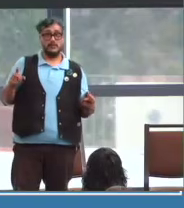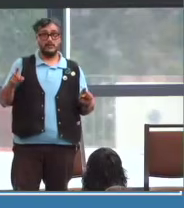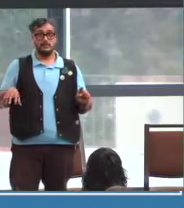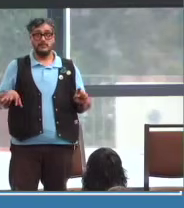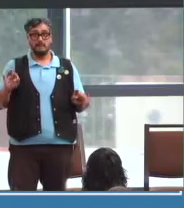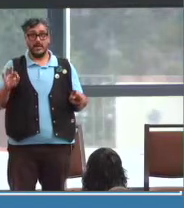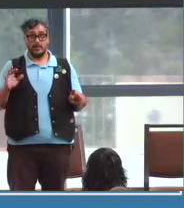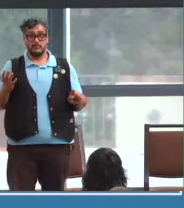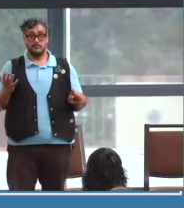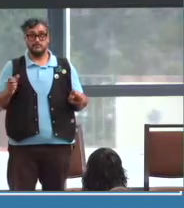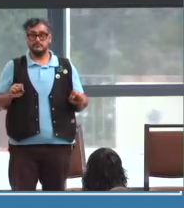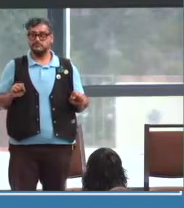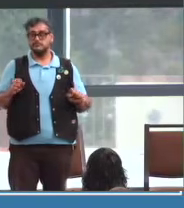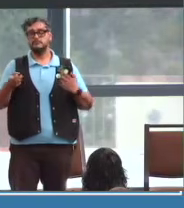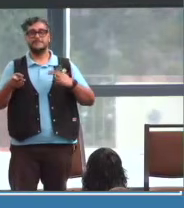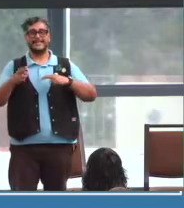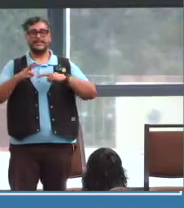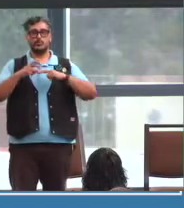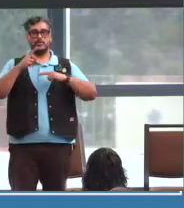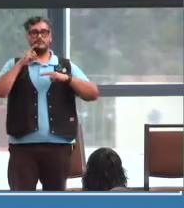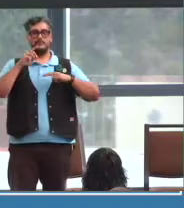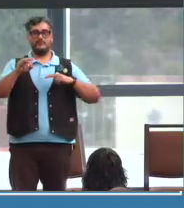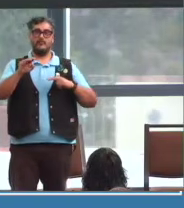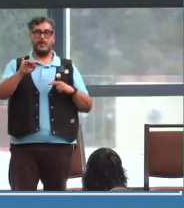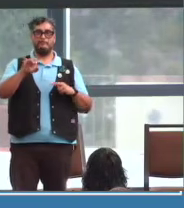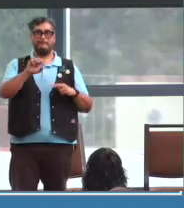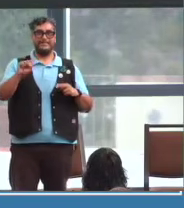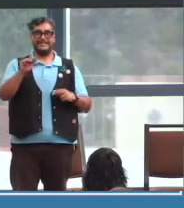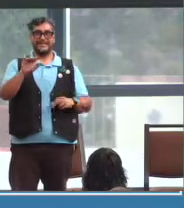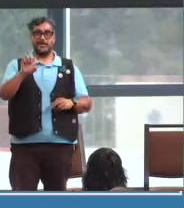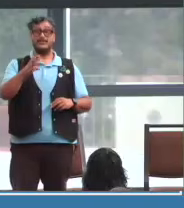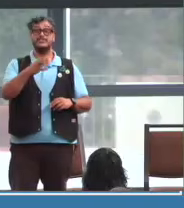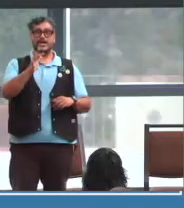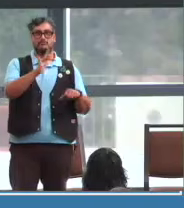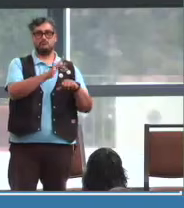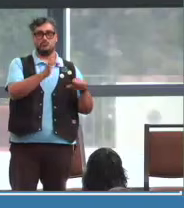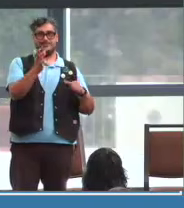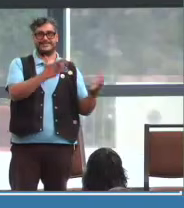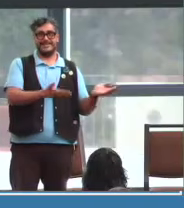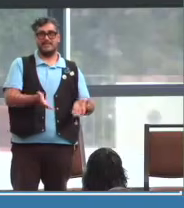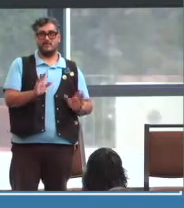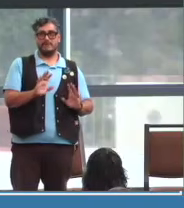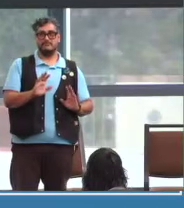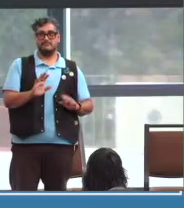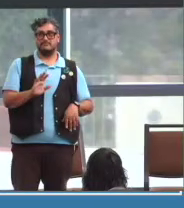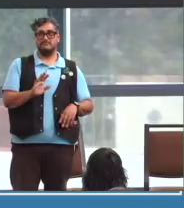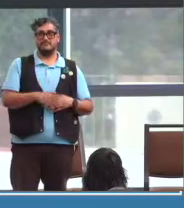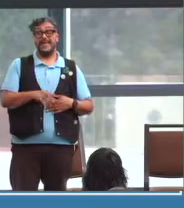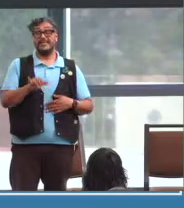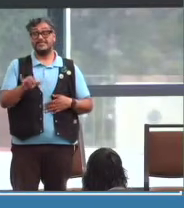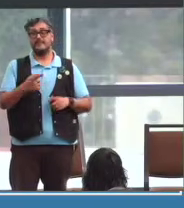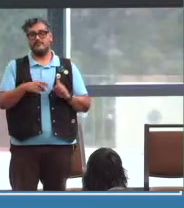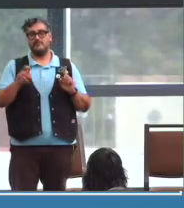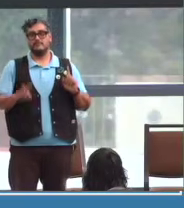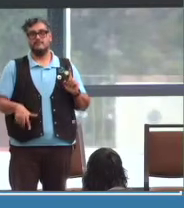that there is an increase in miscarriage and preterm delivery in patients who have the lowest or the highest forms of vitamin D. So from